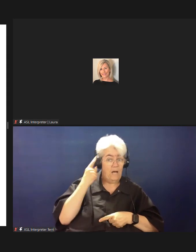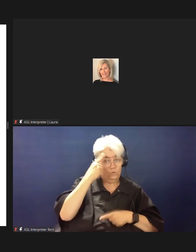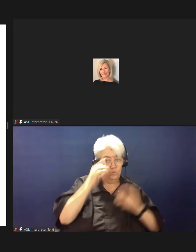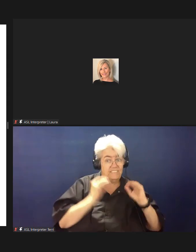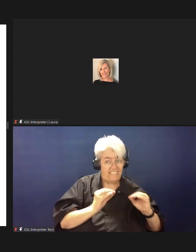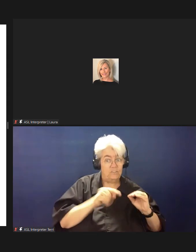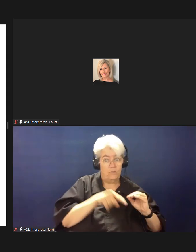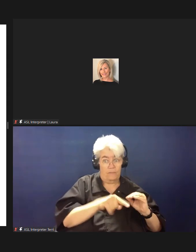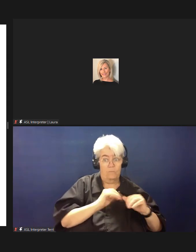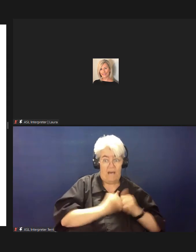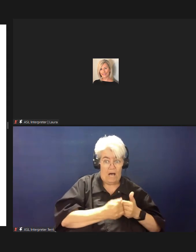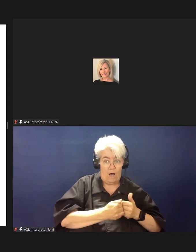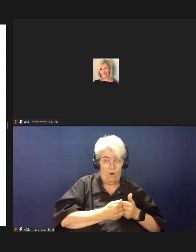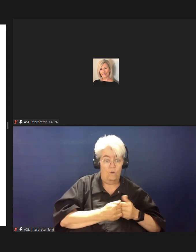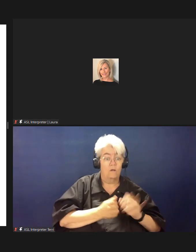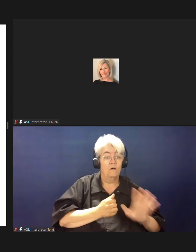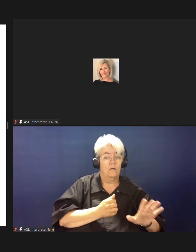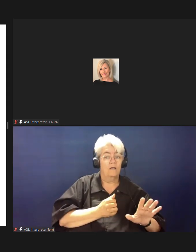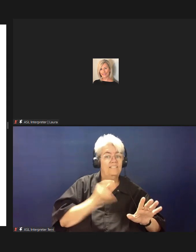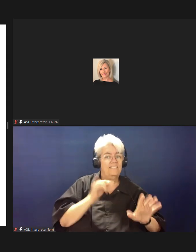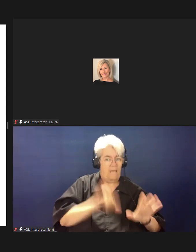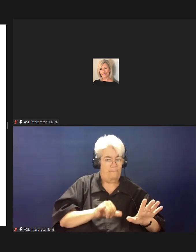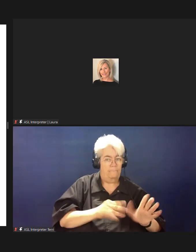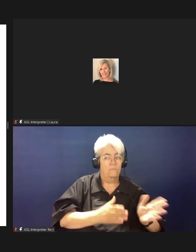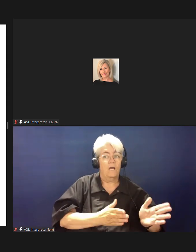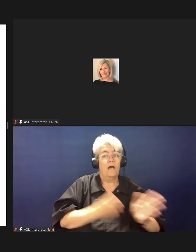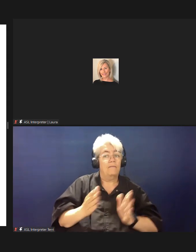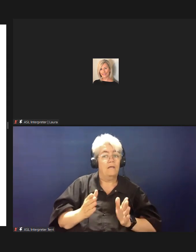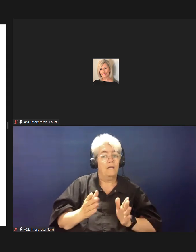one more time, and then proceeding.